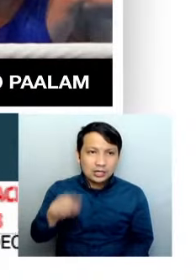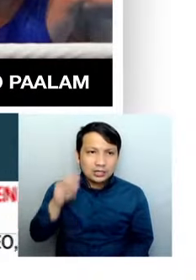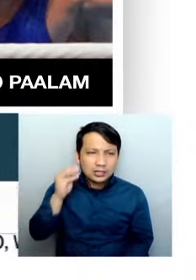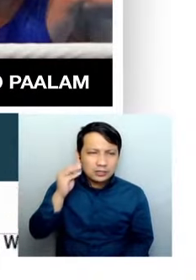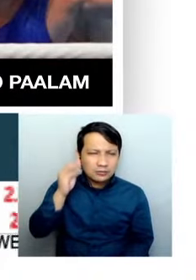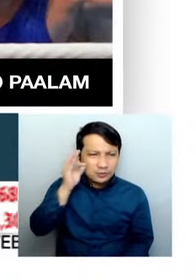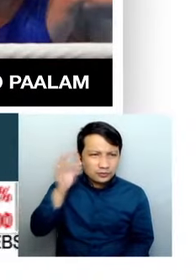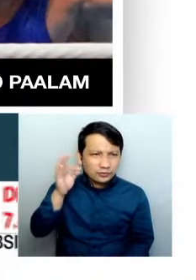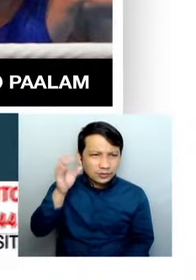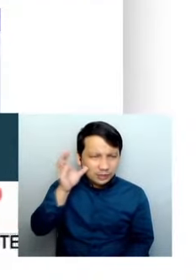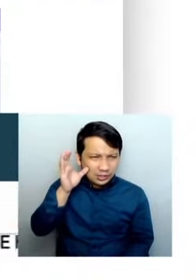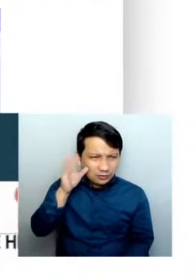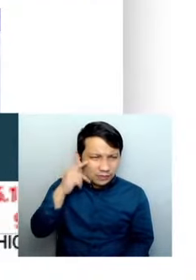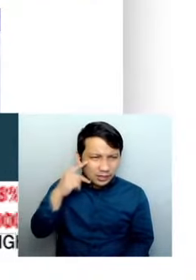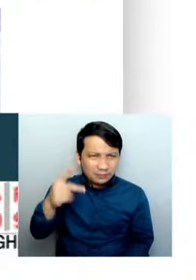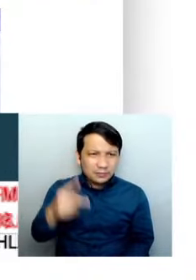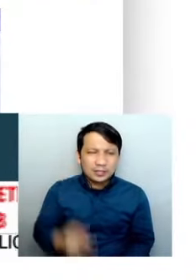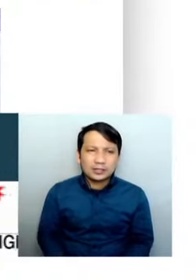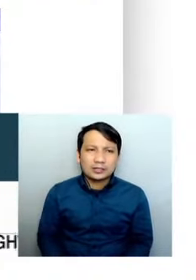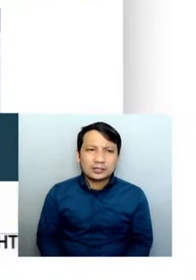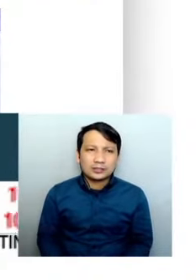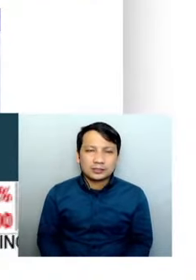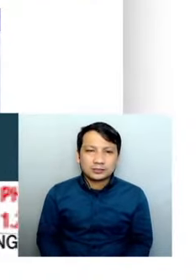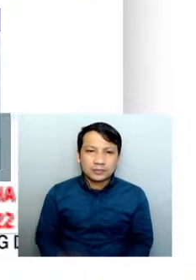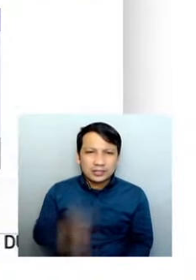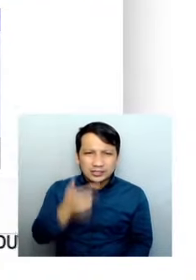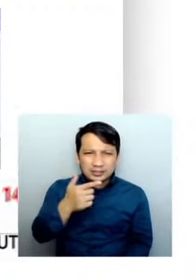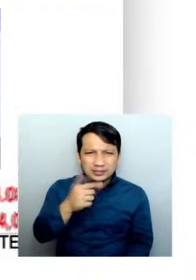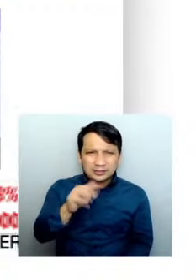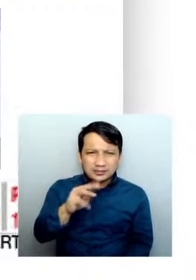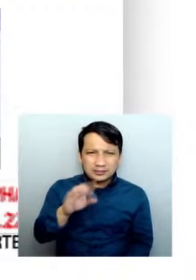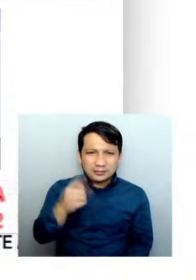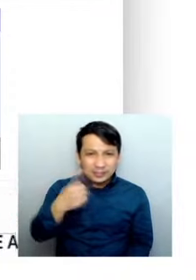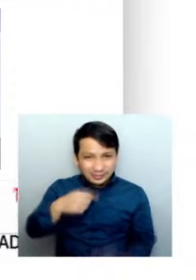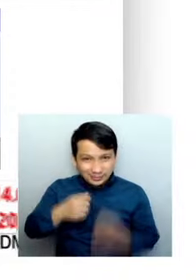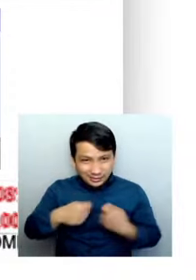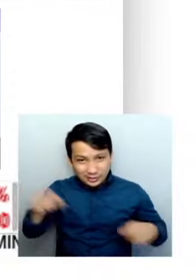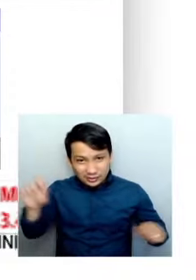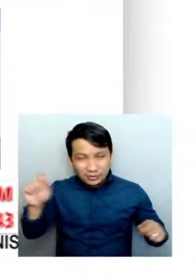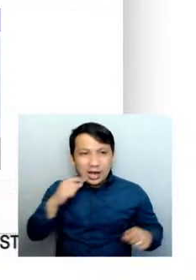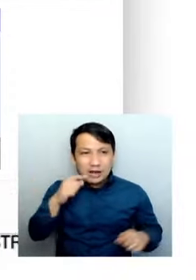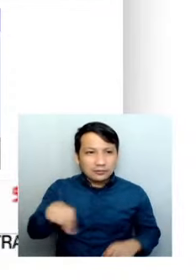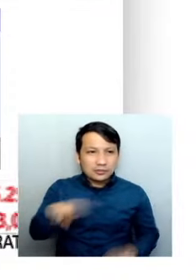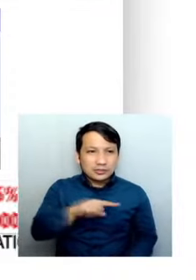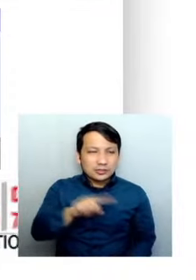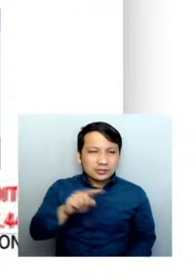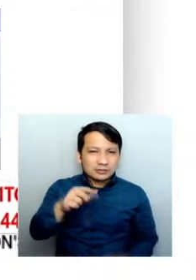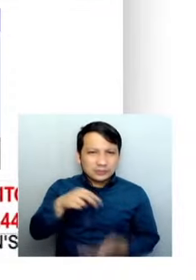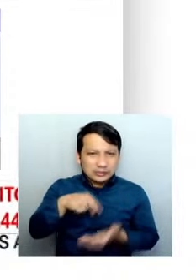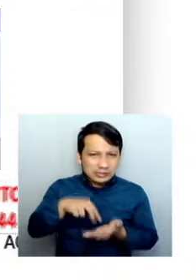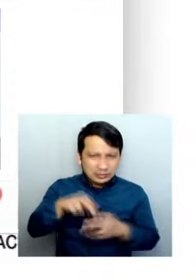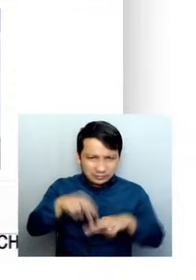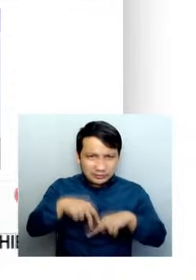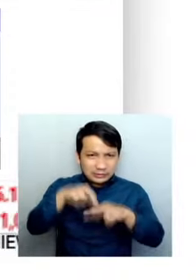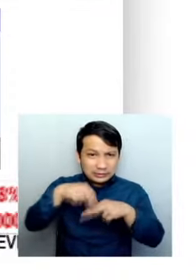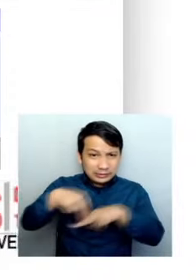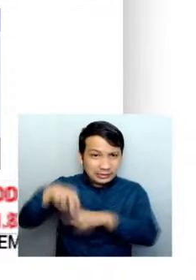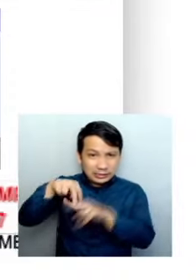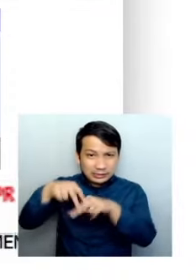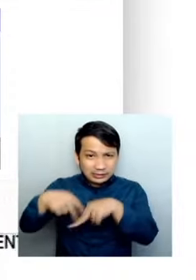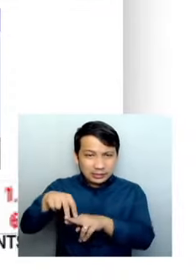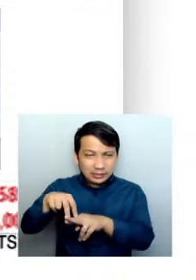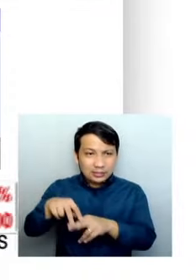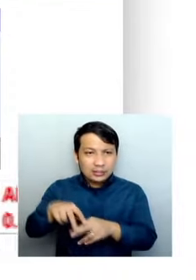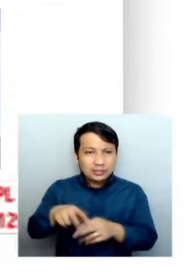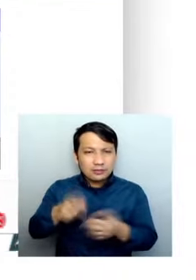Carlo Paalam. Gymnast Carlos Yulo, weightlifter Elrin Ando, skateboarder Marjeline Dedal, shooter Jason